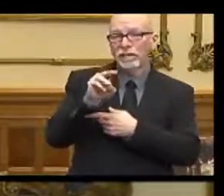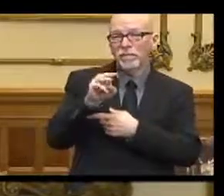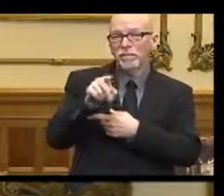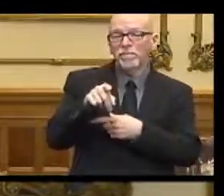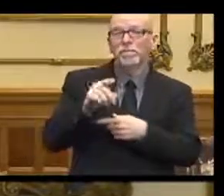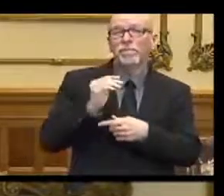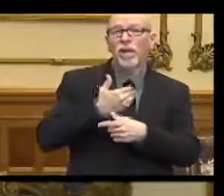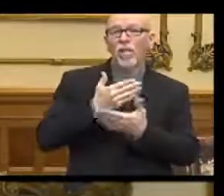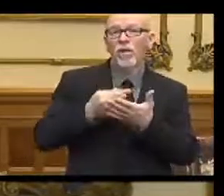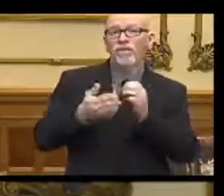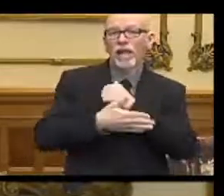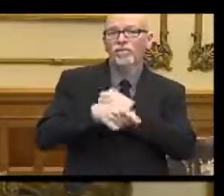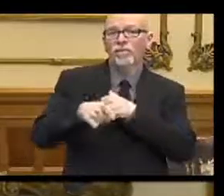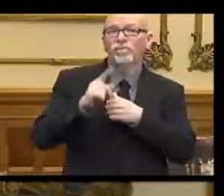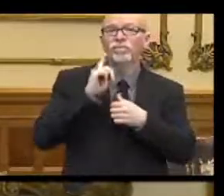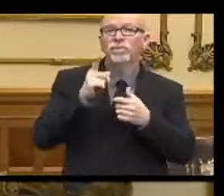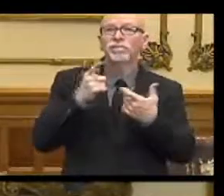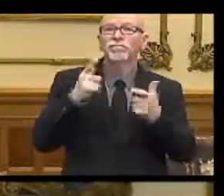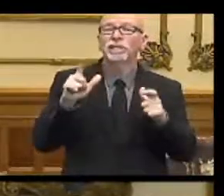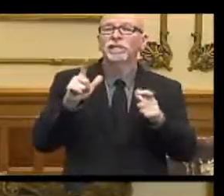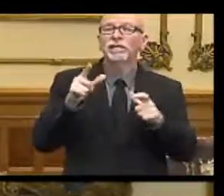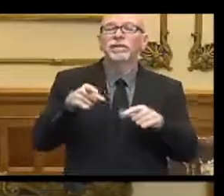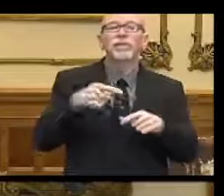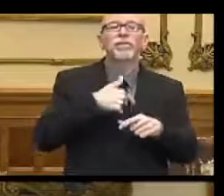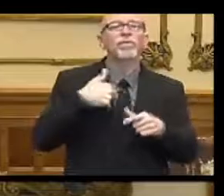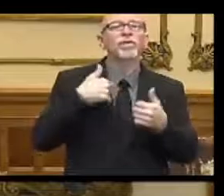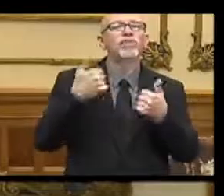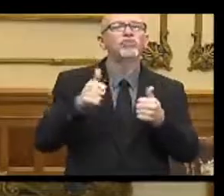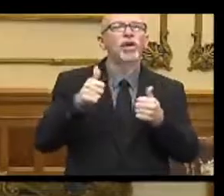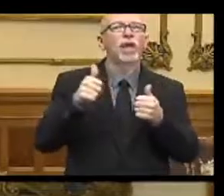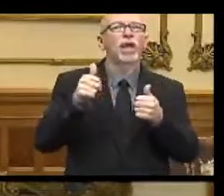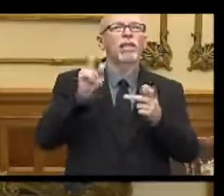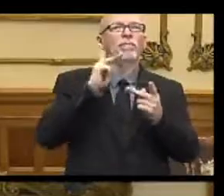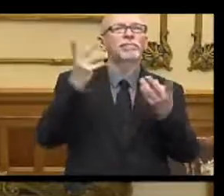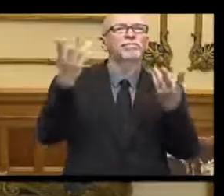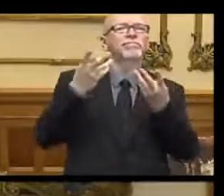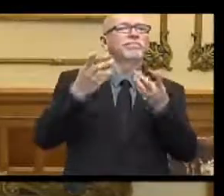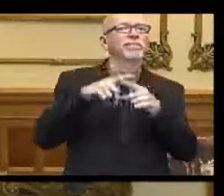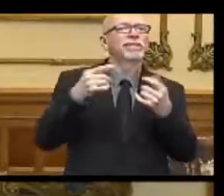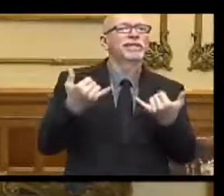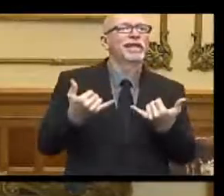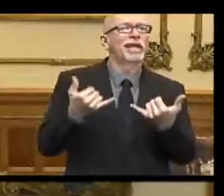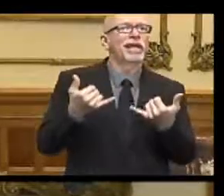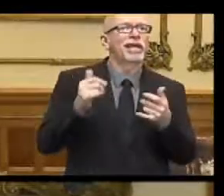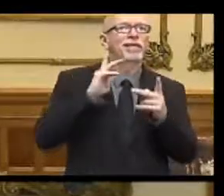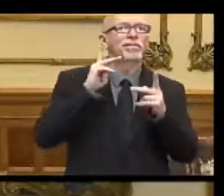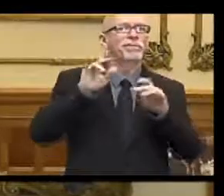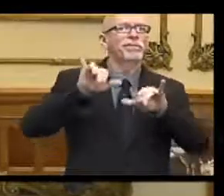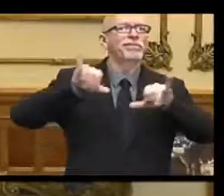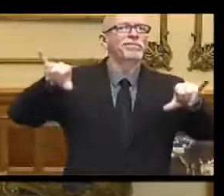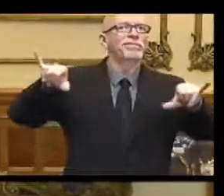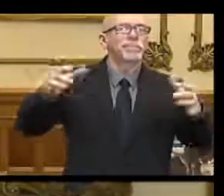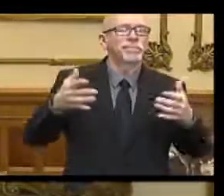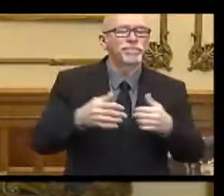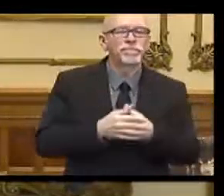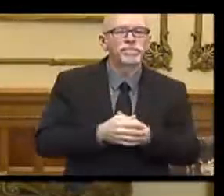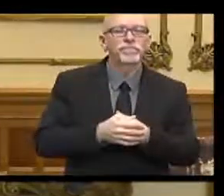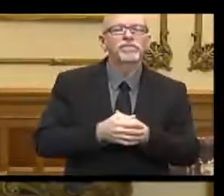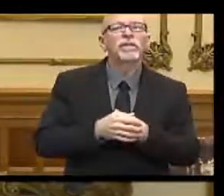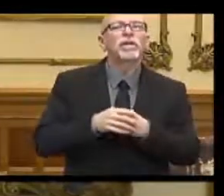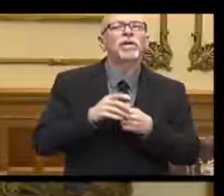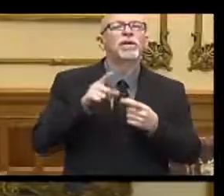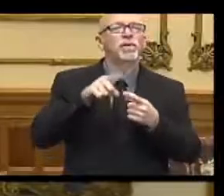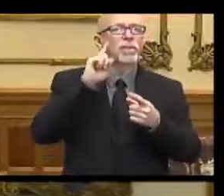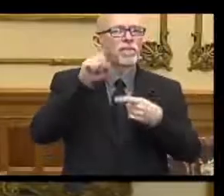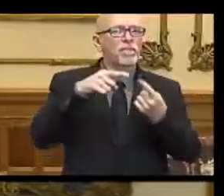end of the county, that is a big thing where we try to bring people in, and right now we're kind of trying to hold them out. When you think